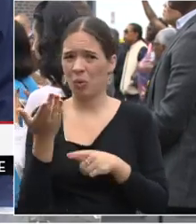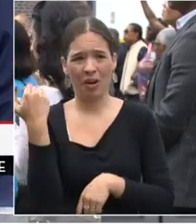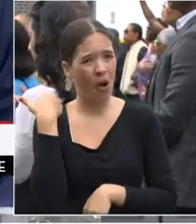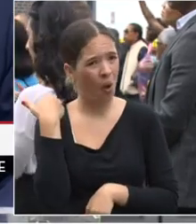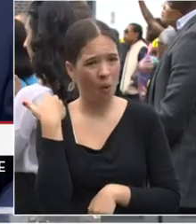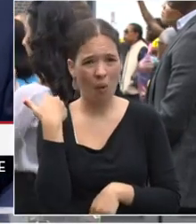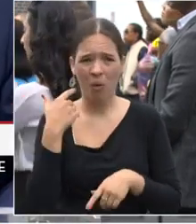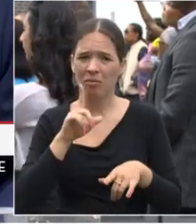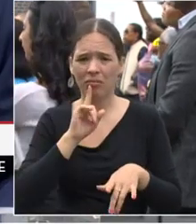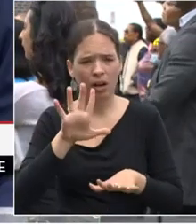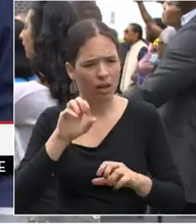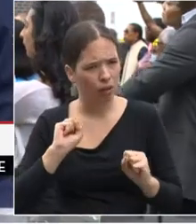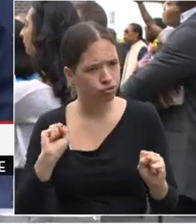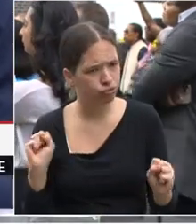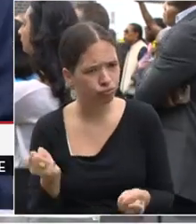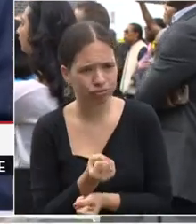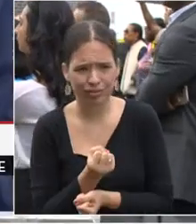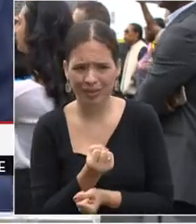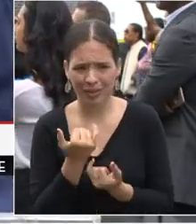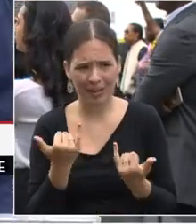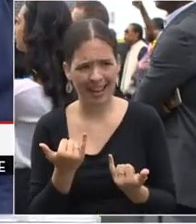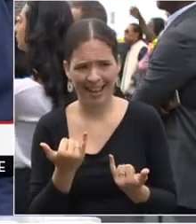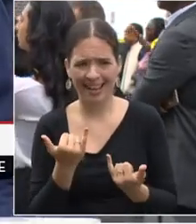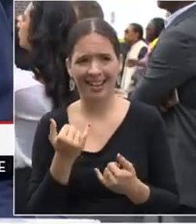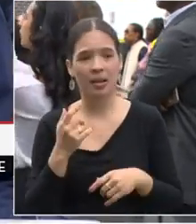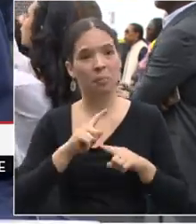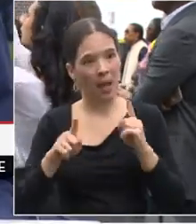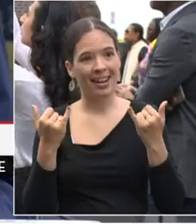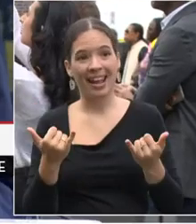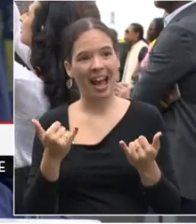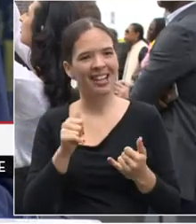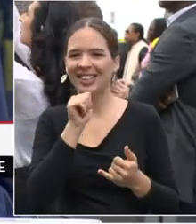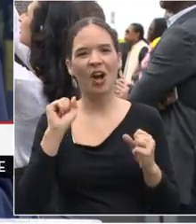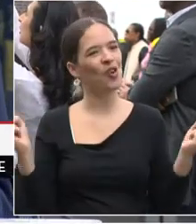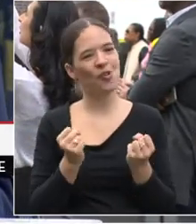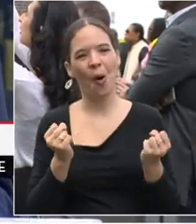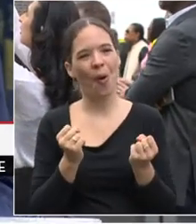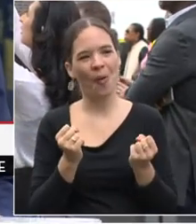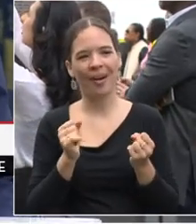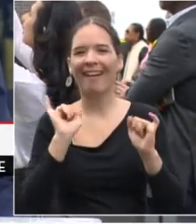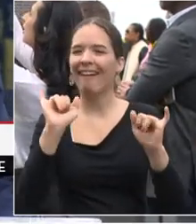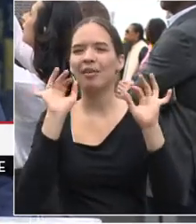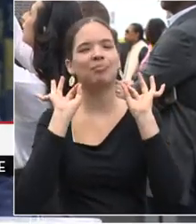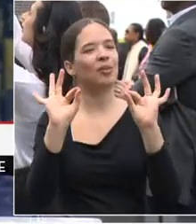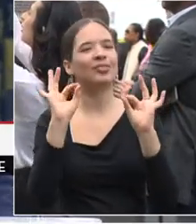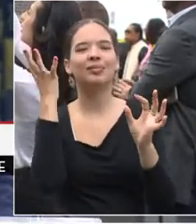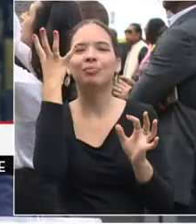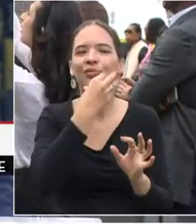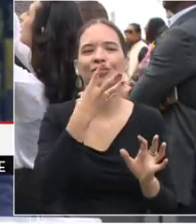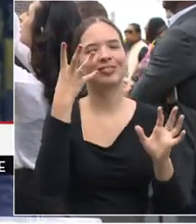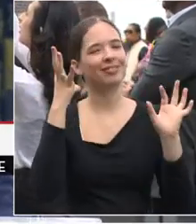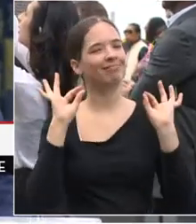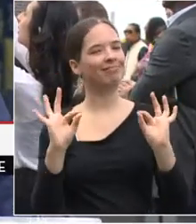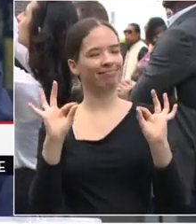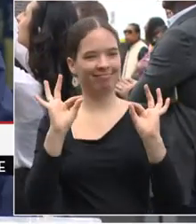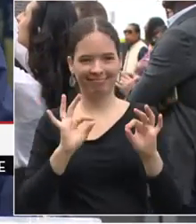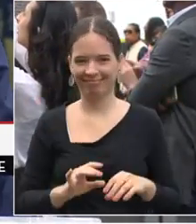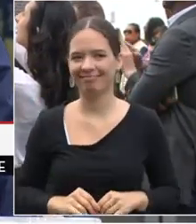cold that day. But you know what? It's not cold today, is it? It's a wonderful day for us to be able to come